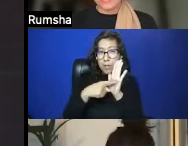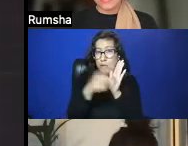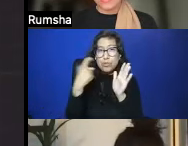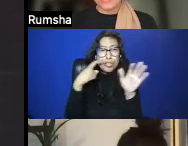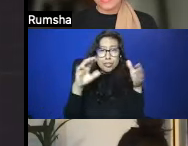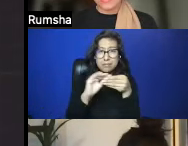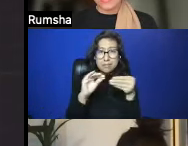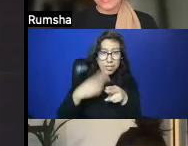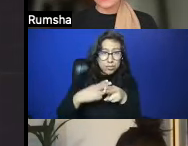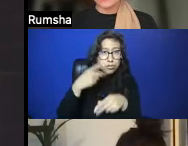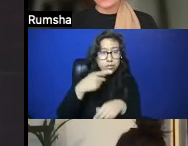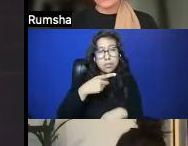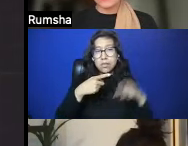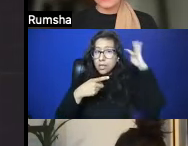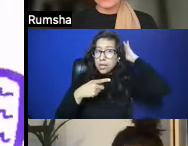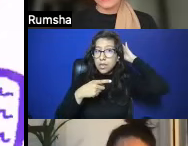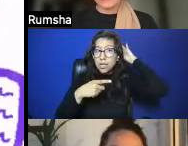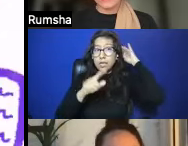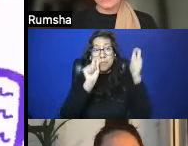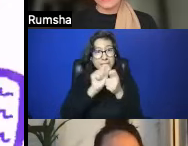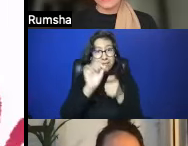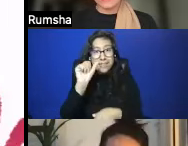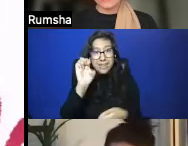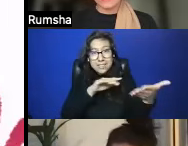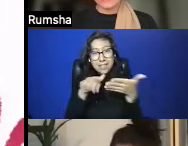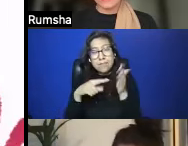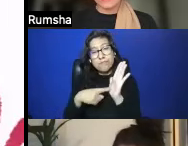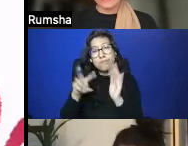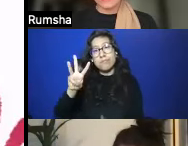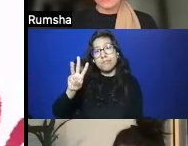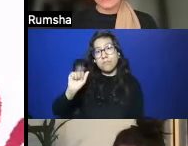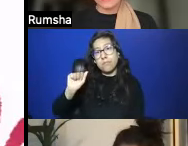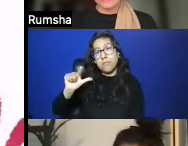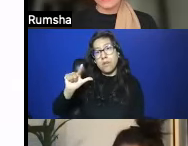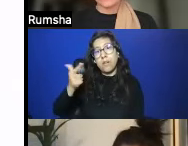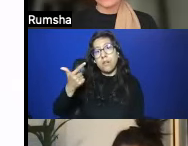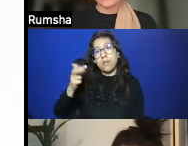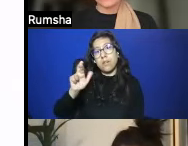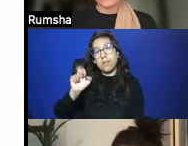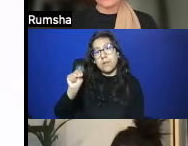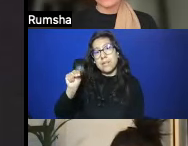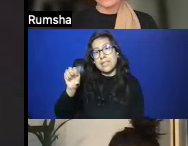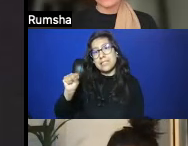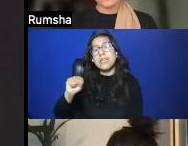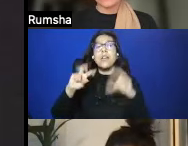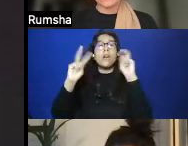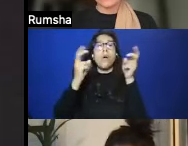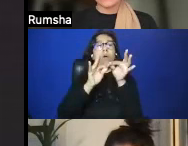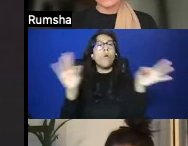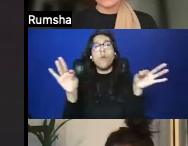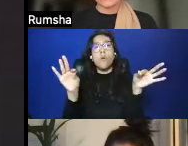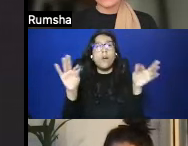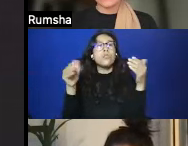up. And the specific case study here of Walgreens, and a quote lifted up in the intro, which